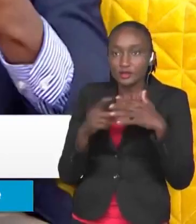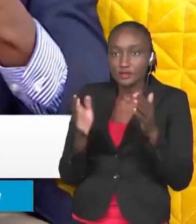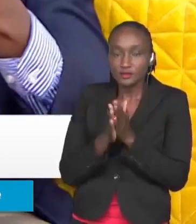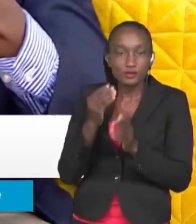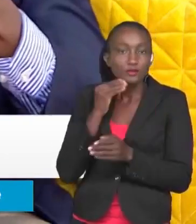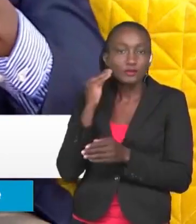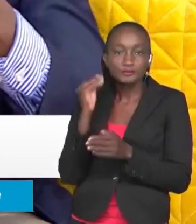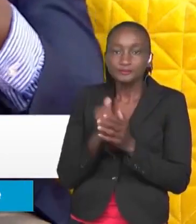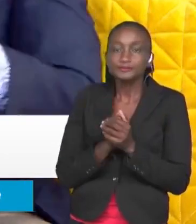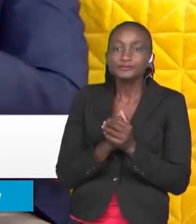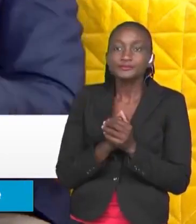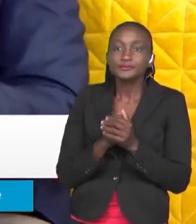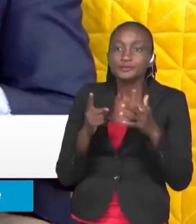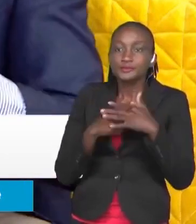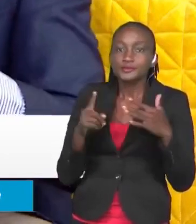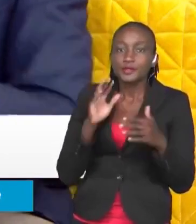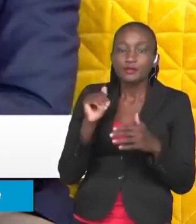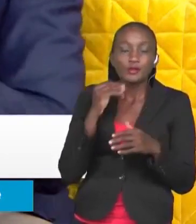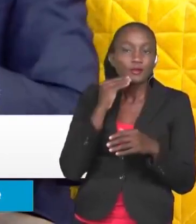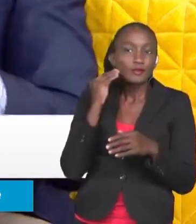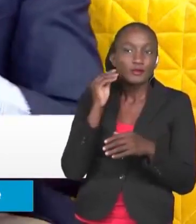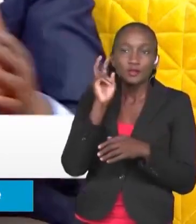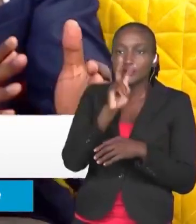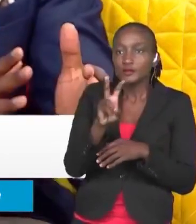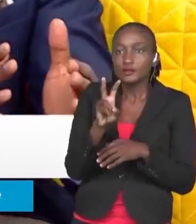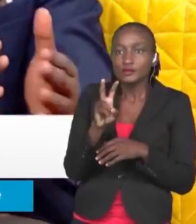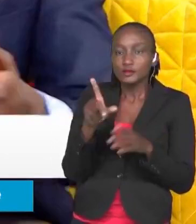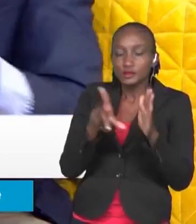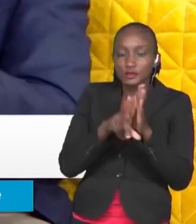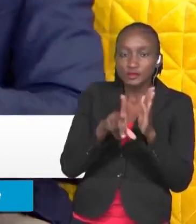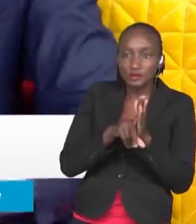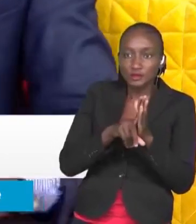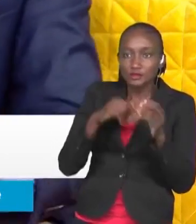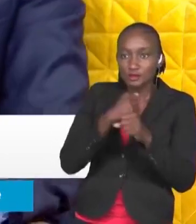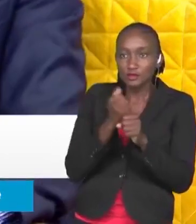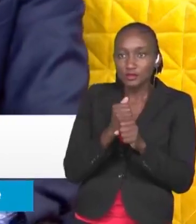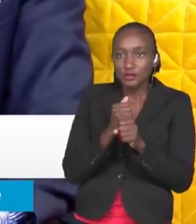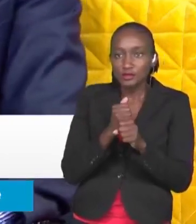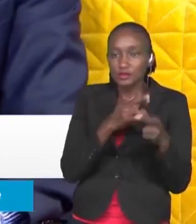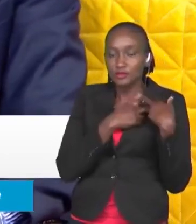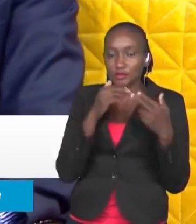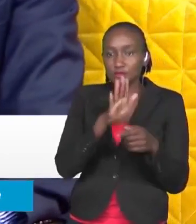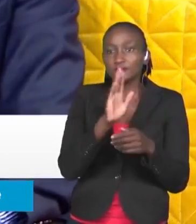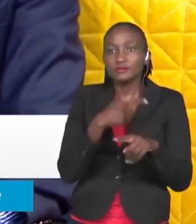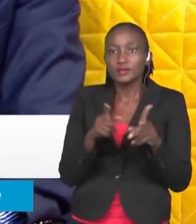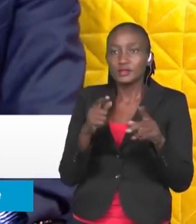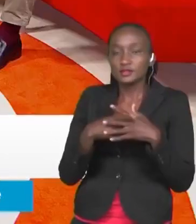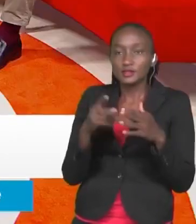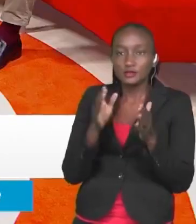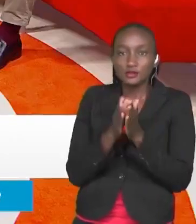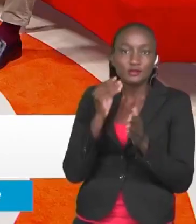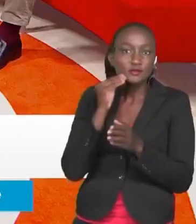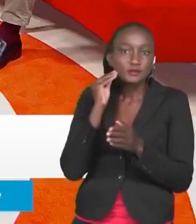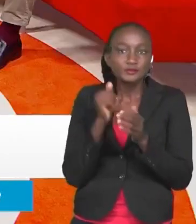home. It starts from home now. Look now, the law is taking its course, but it starts from home. What's your opinion? You know, a few issues